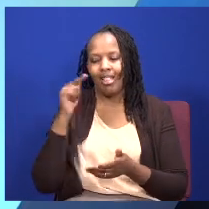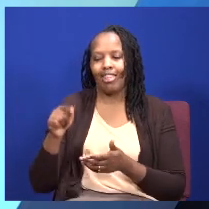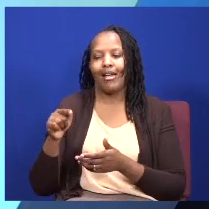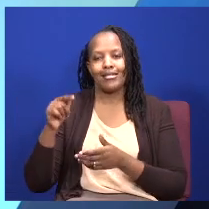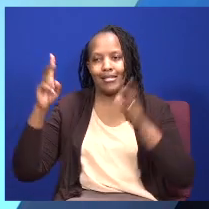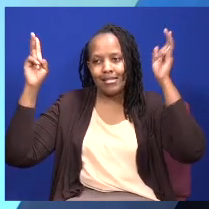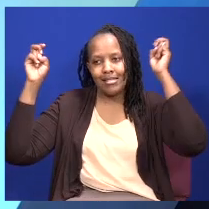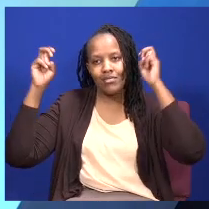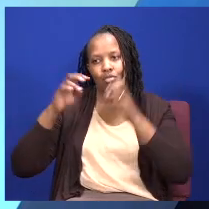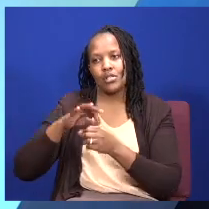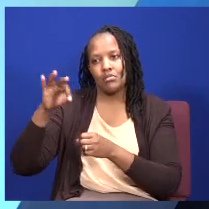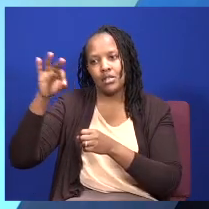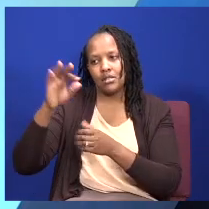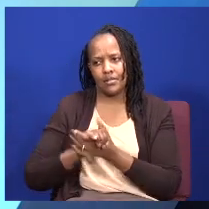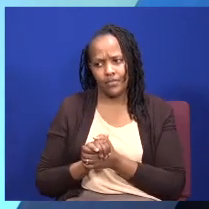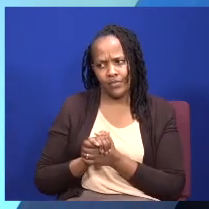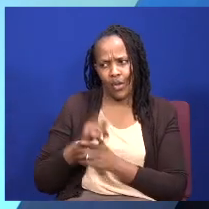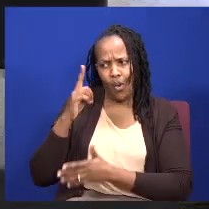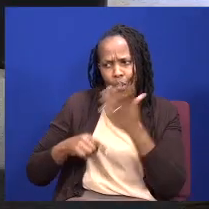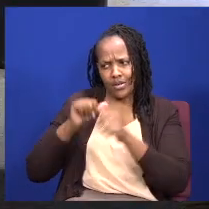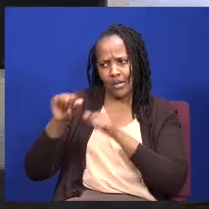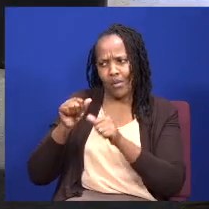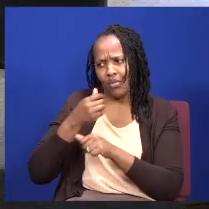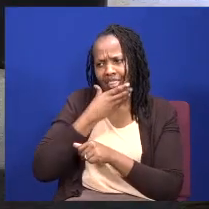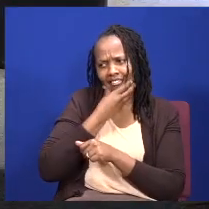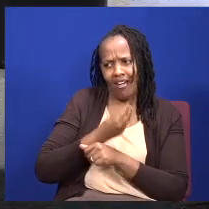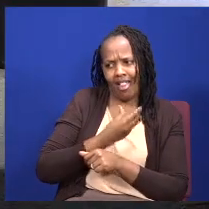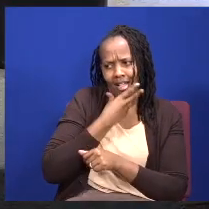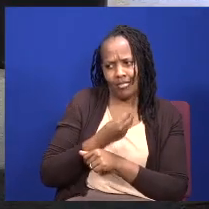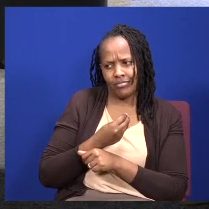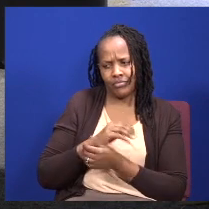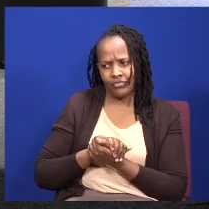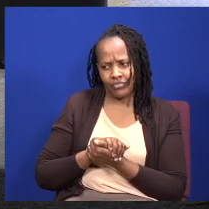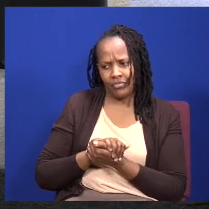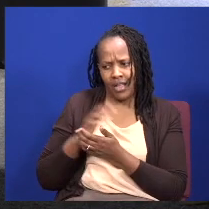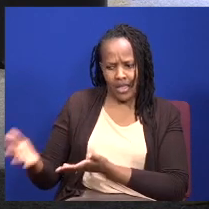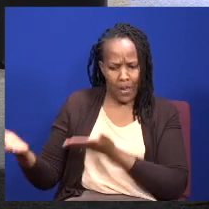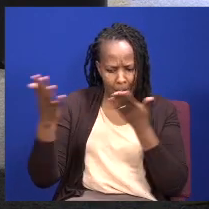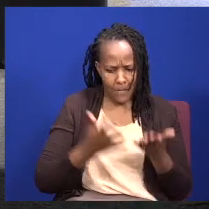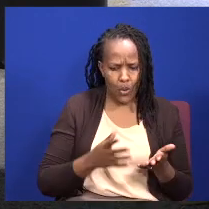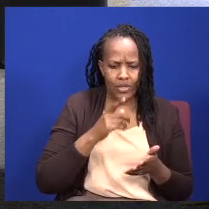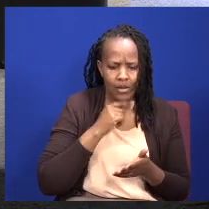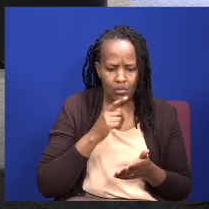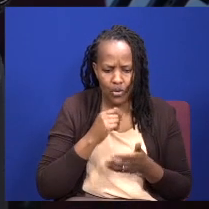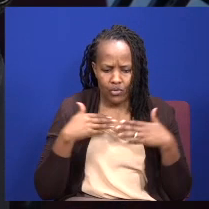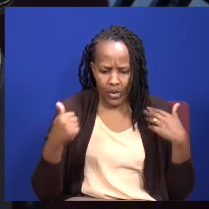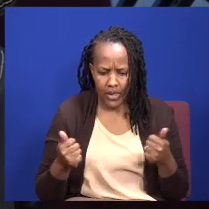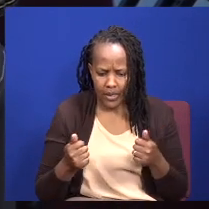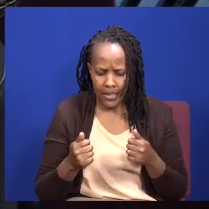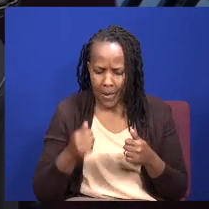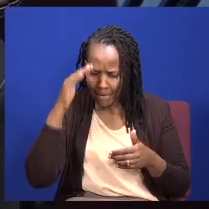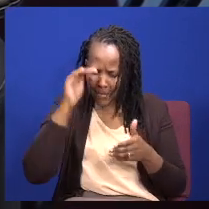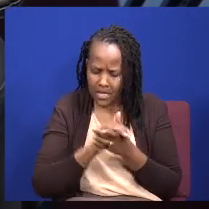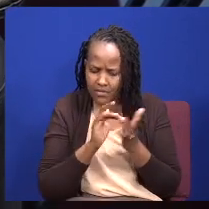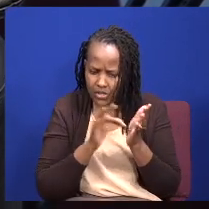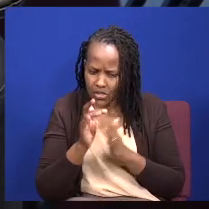about the father? What did you see from the father? The father brought his boy to be healed. He believed that Jesus could do